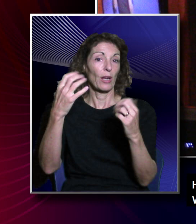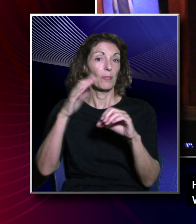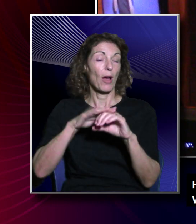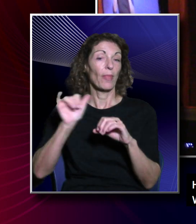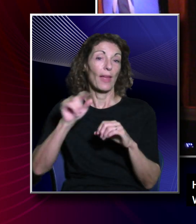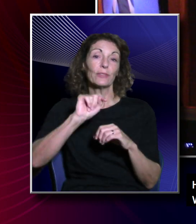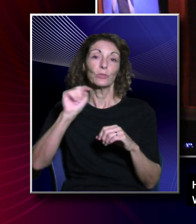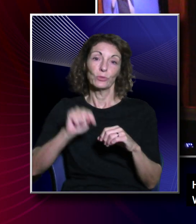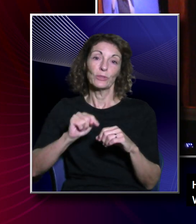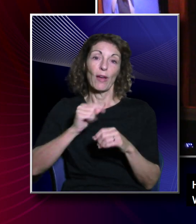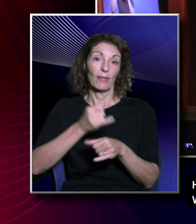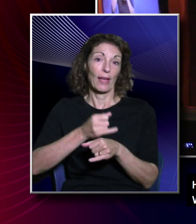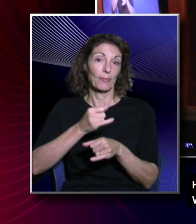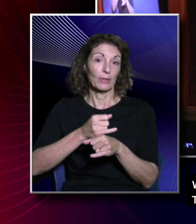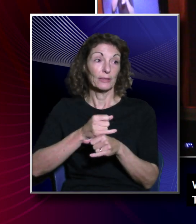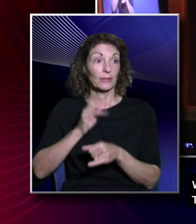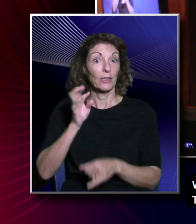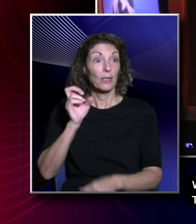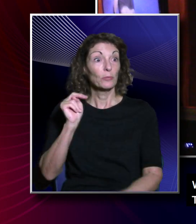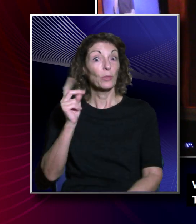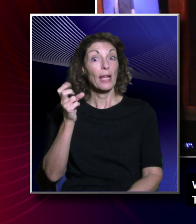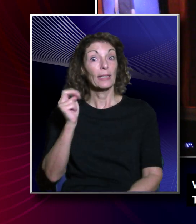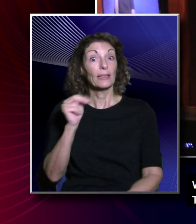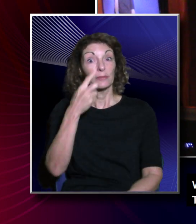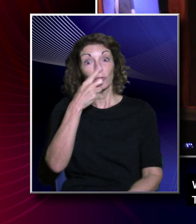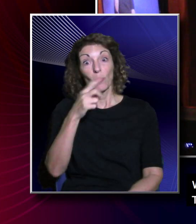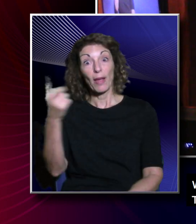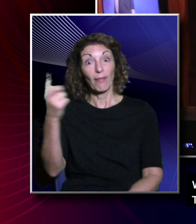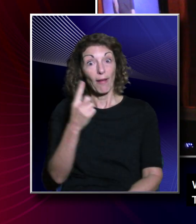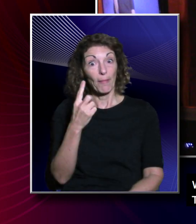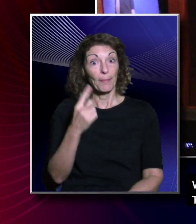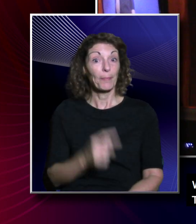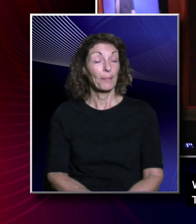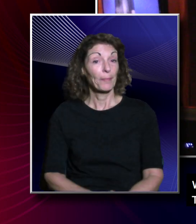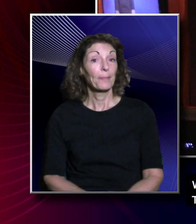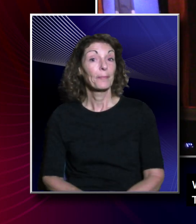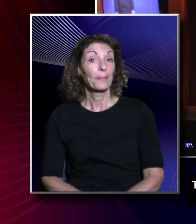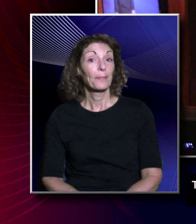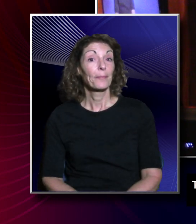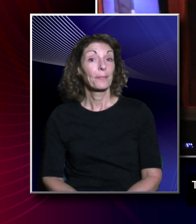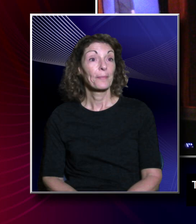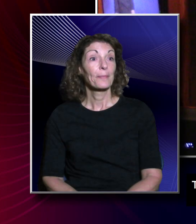campus. Brandon, can you come down?